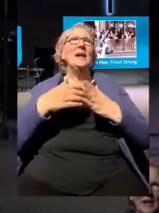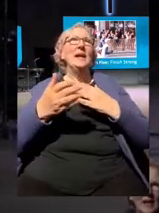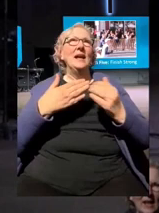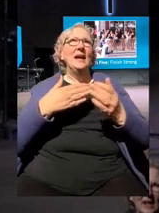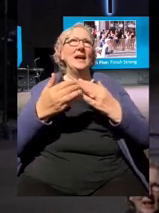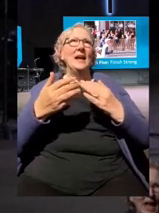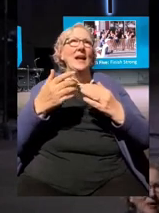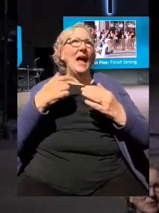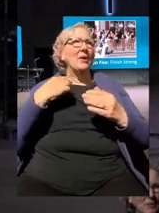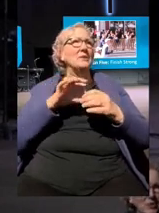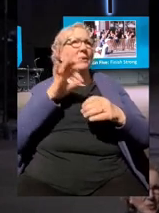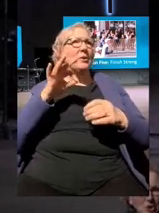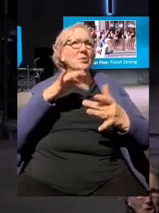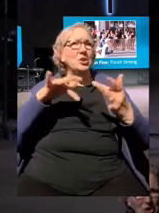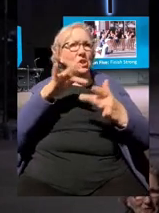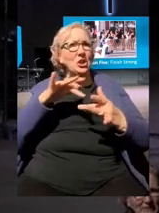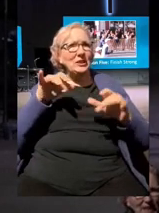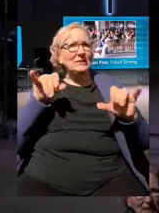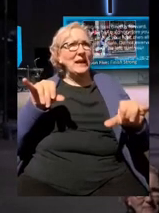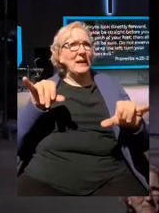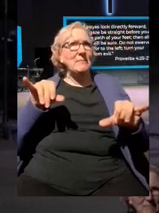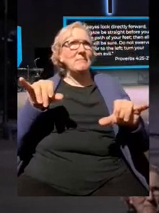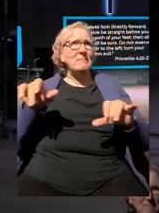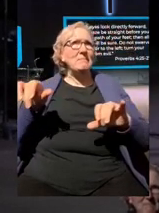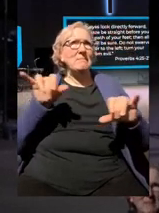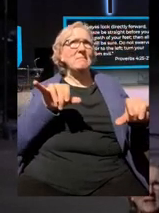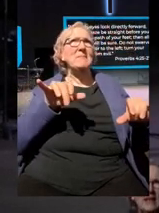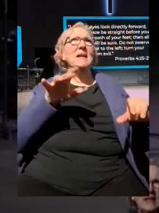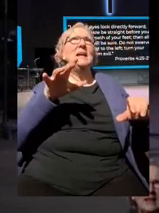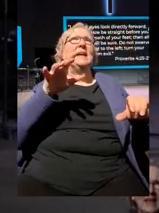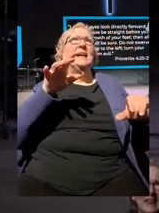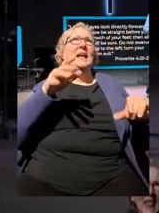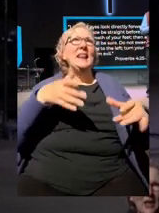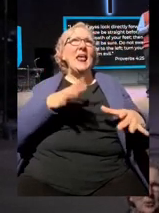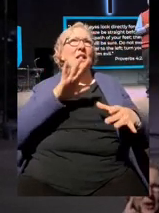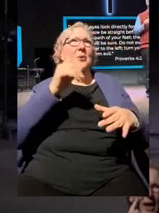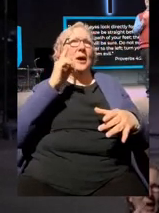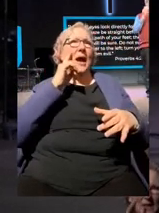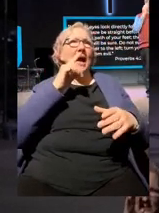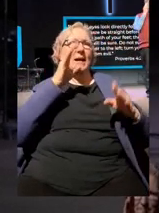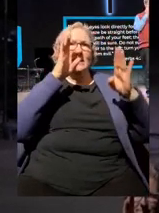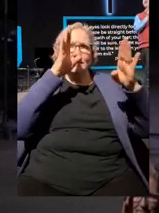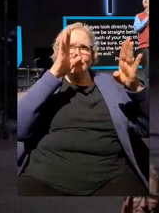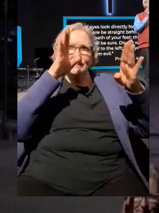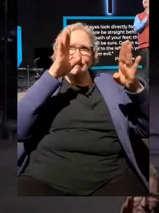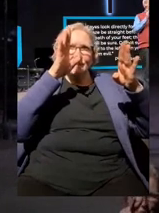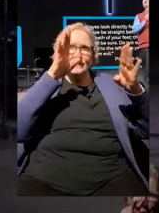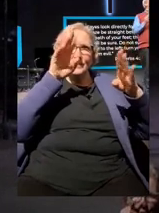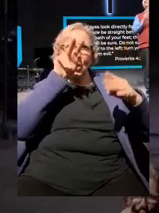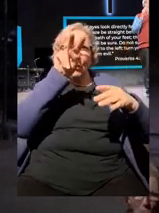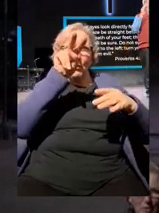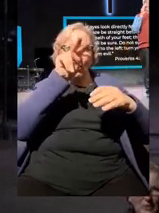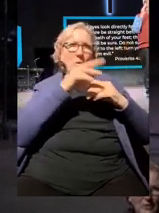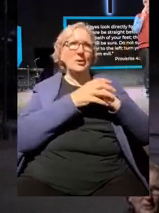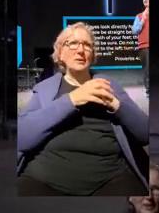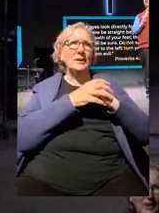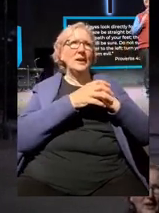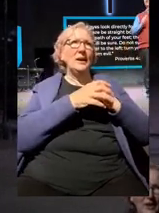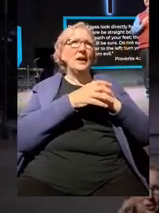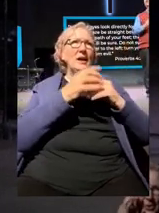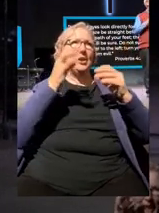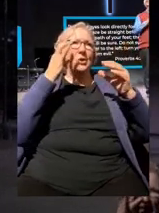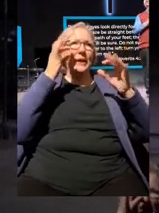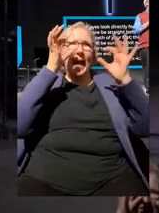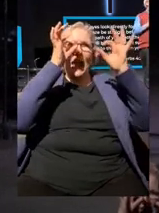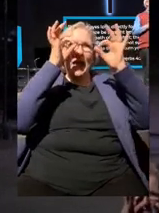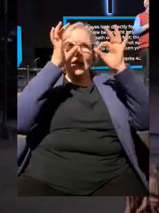much different, right? Here's another verse from Proverbs. Let your eyes look directly forward and your gaze be straight